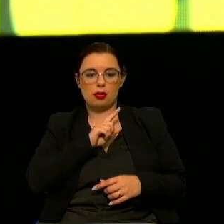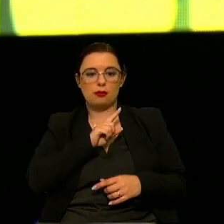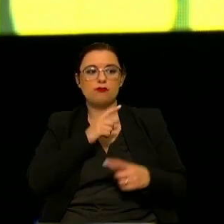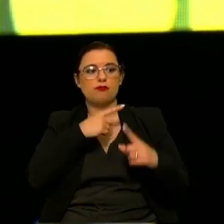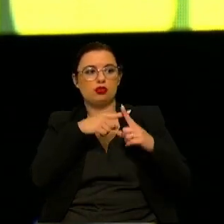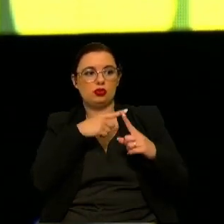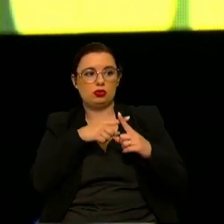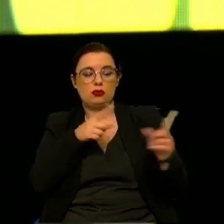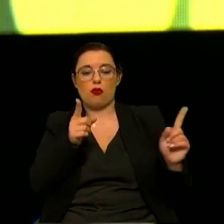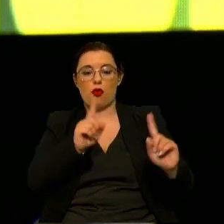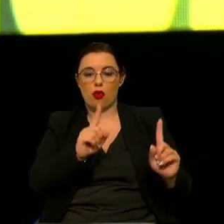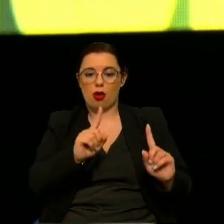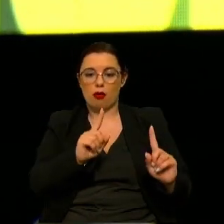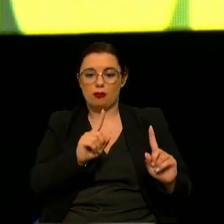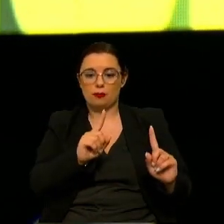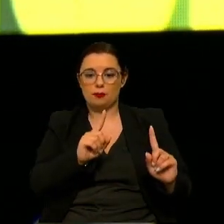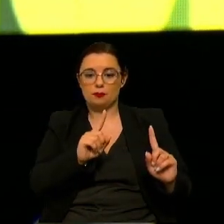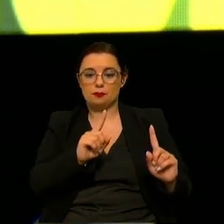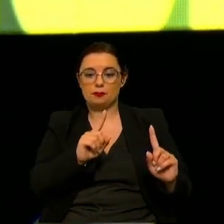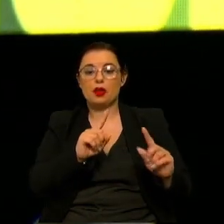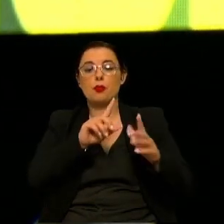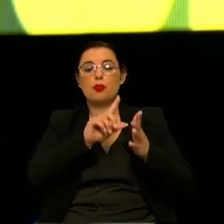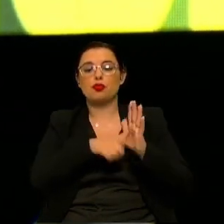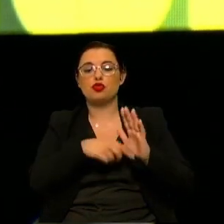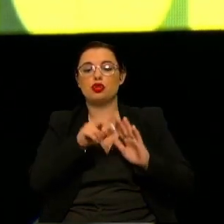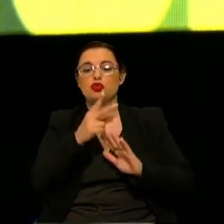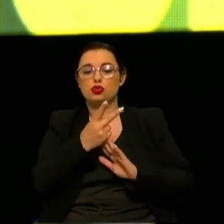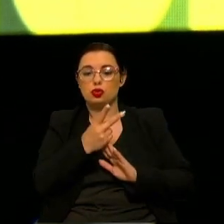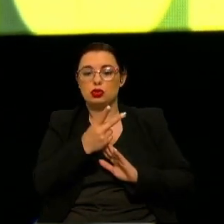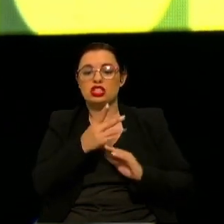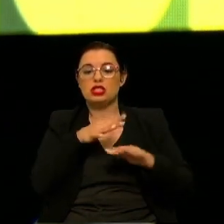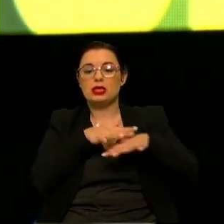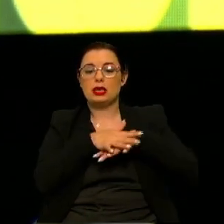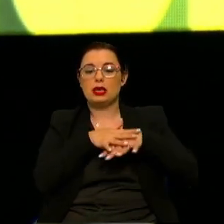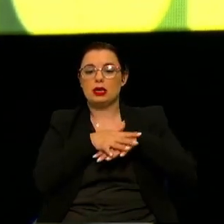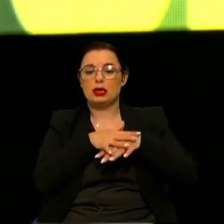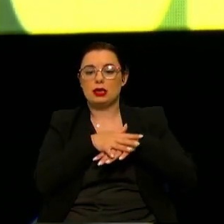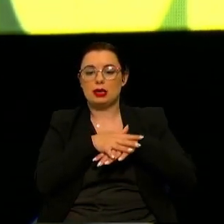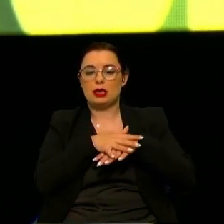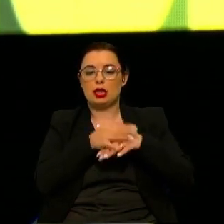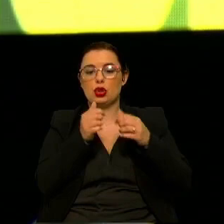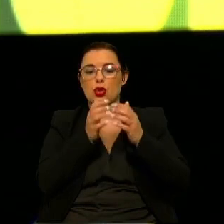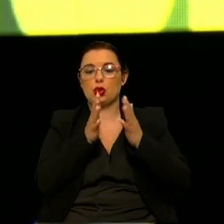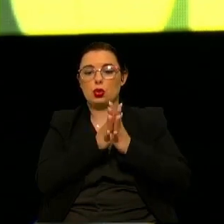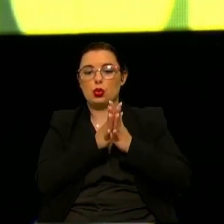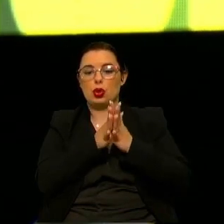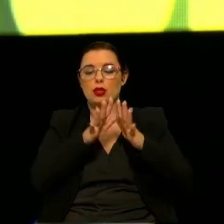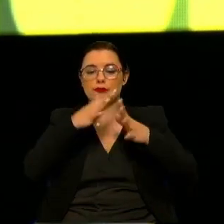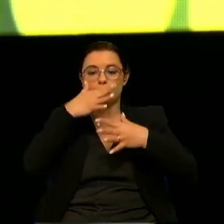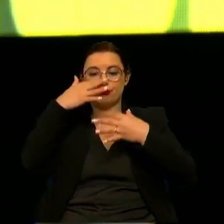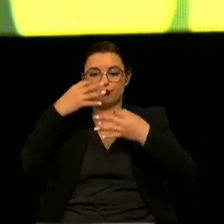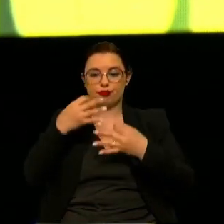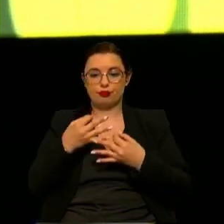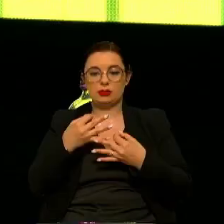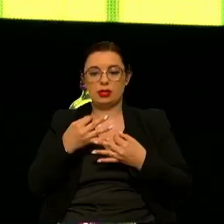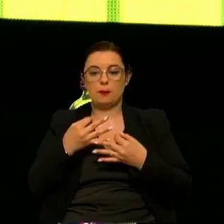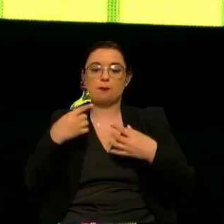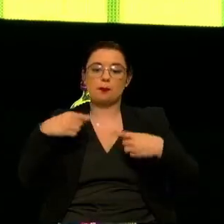can the country's sovereignty be reinforced by these two projects and this network when it will